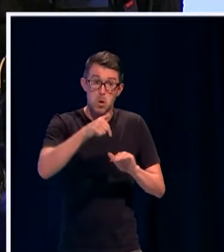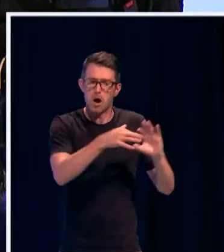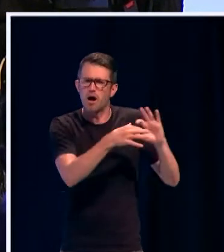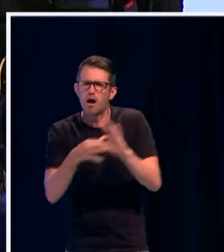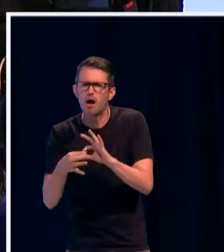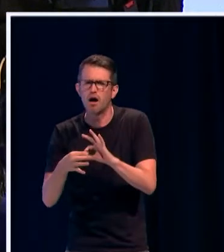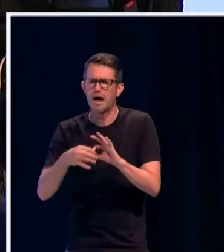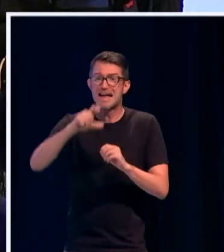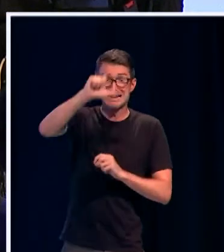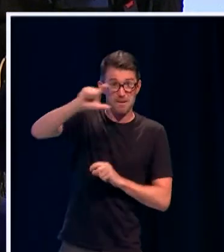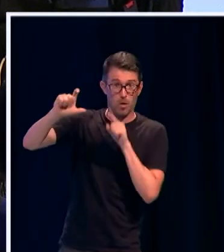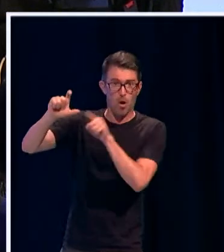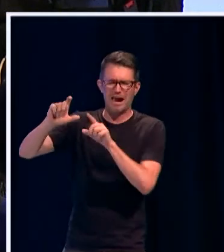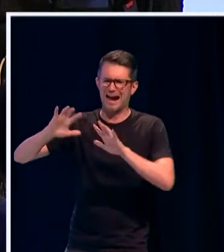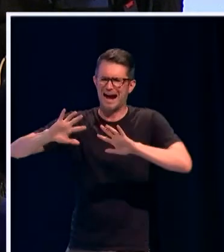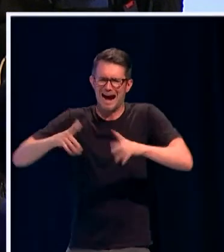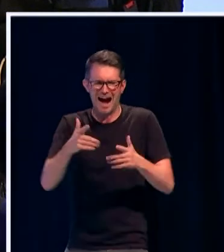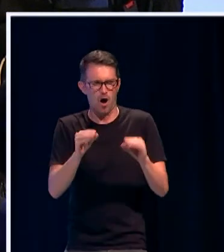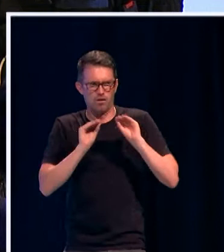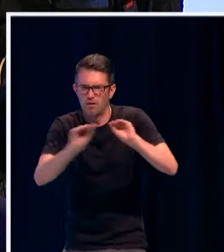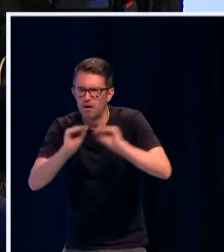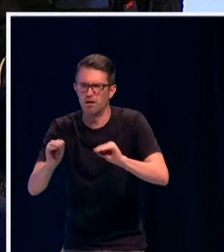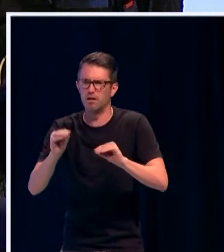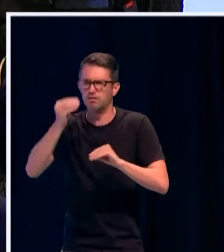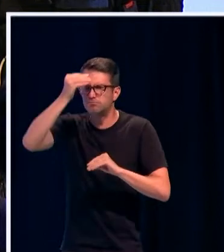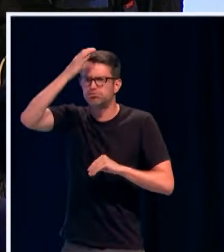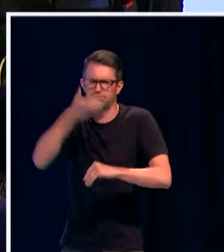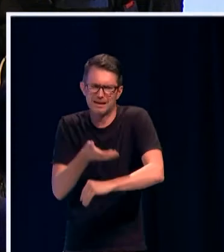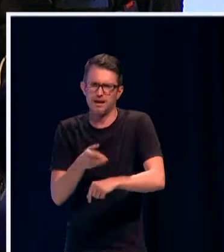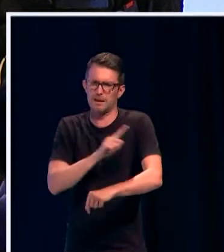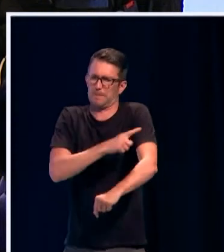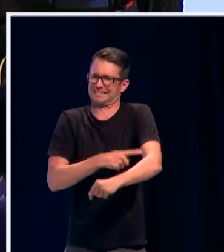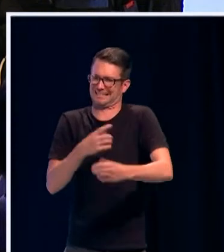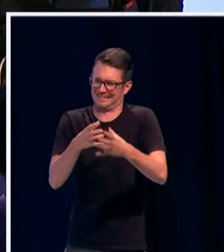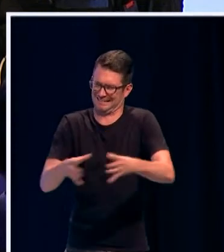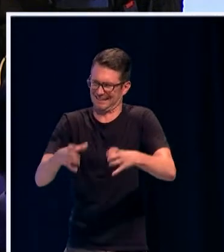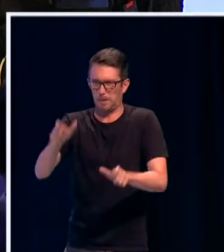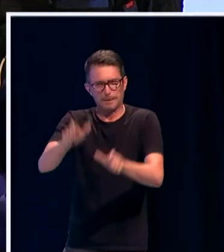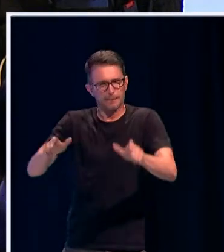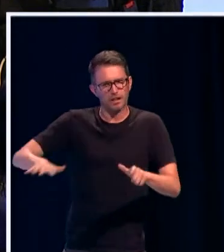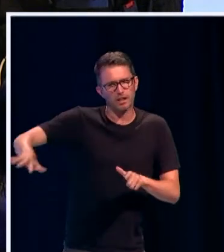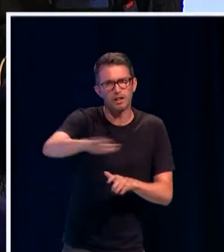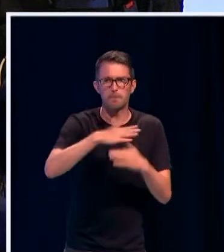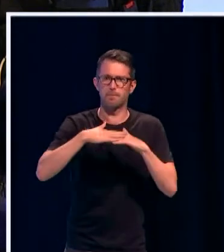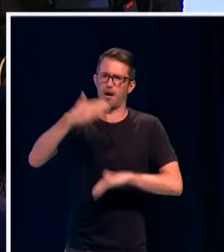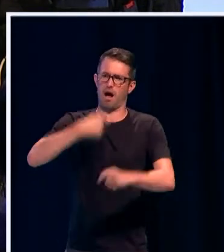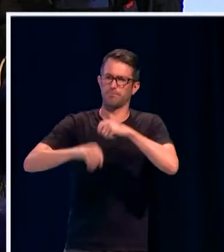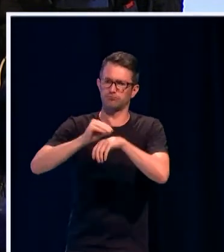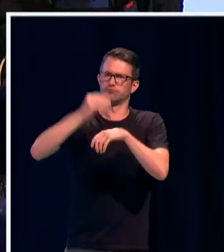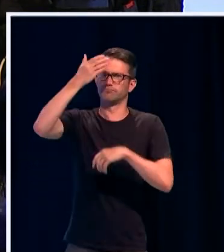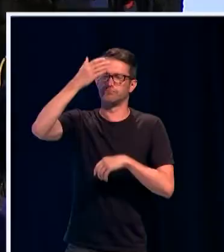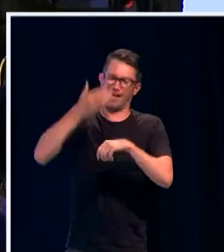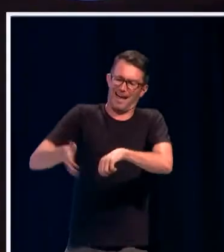capacity of individuals most unreached or marginalized about the Convention on the Rights of Persons with Disability?